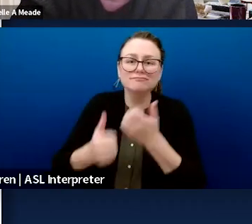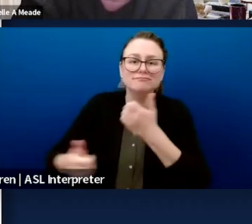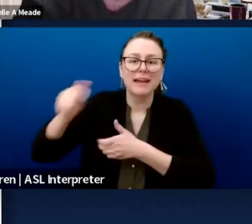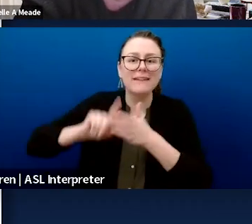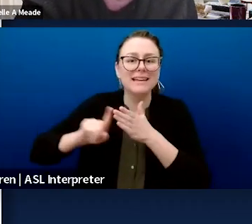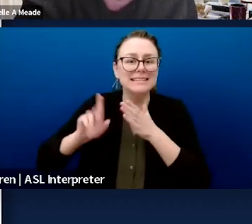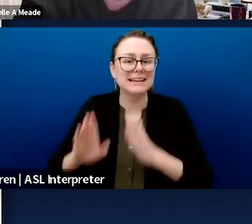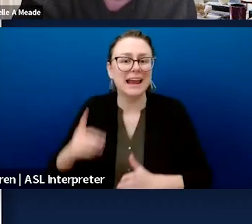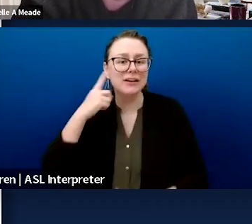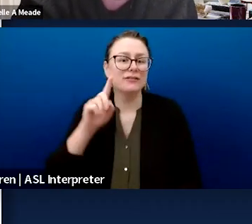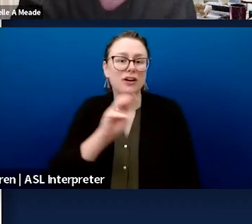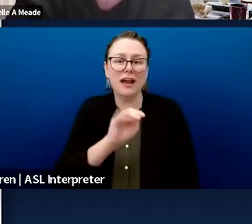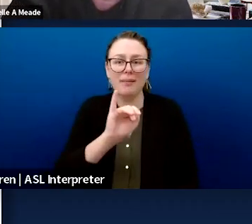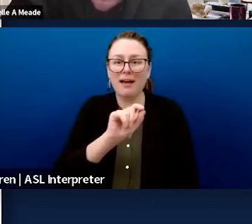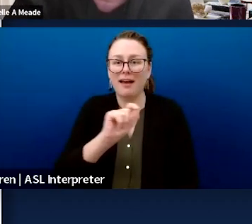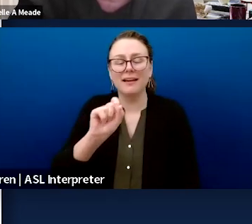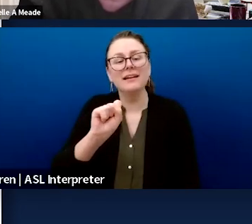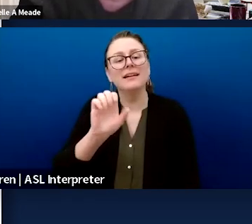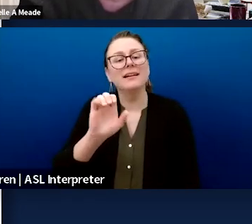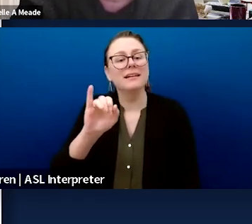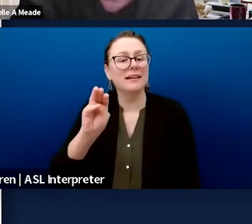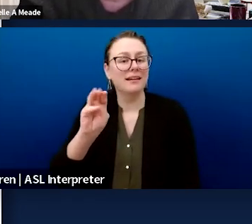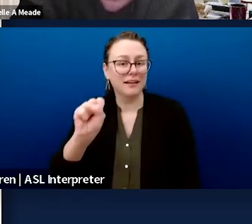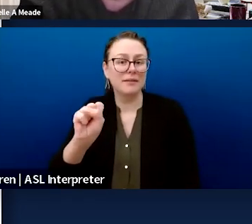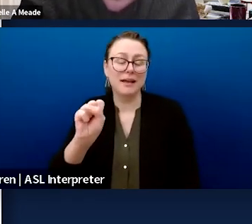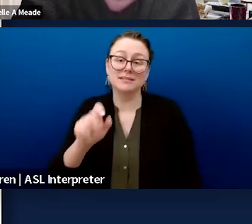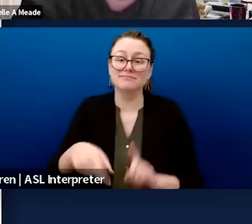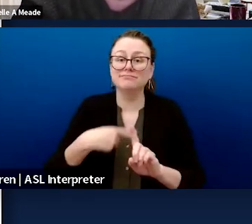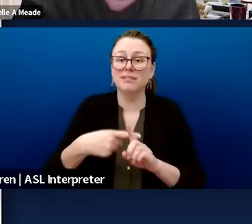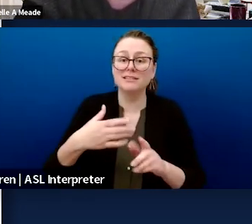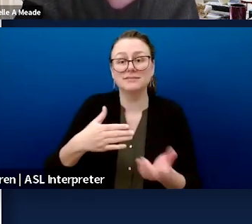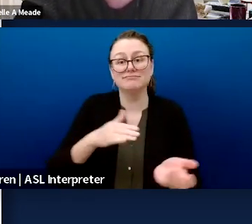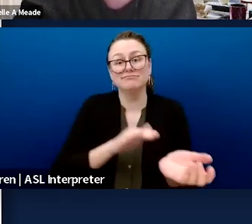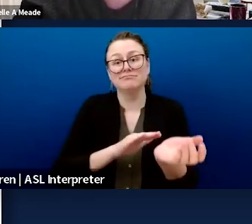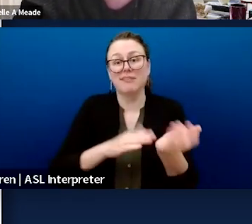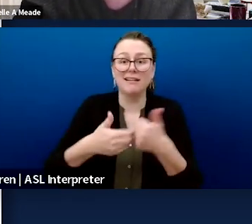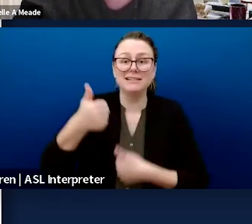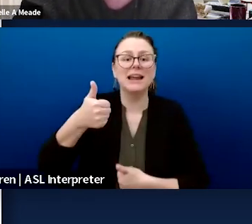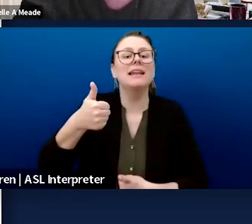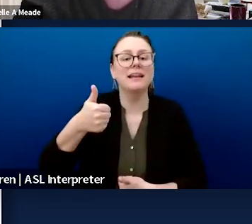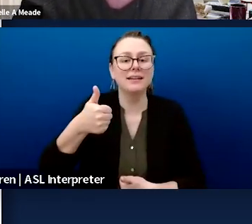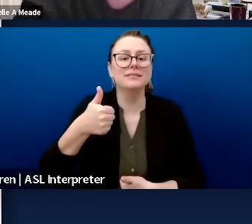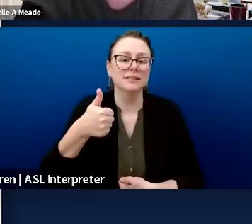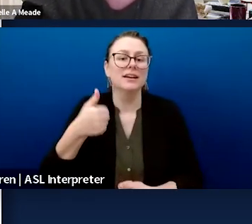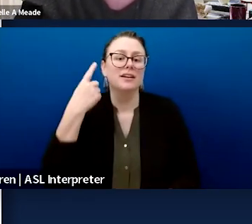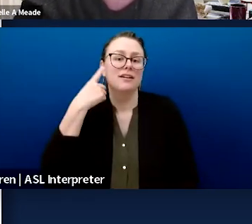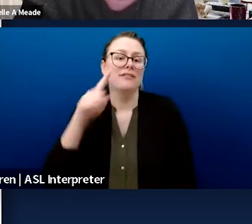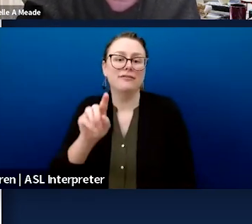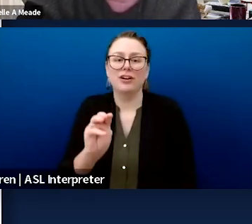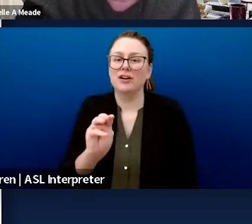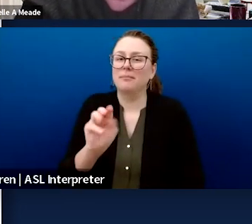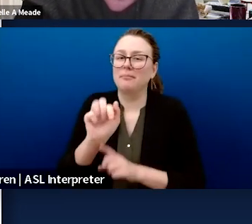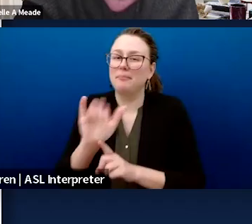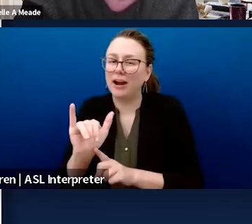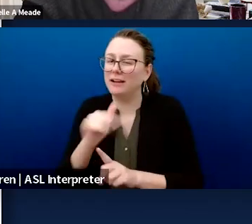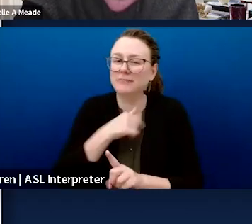Spinal Cord Injury Model Systems and an attending physician for the Mary Free Bed, not the Marty Free